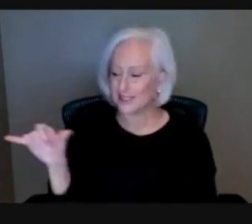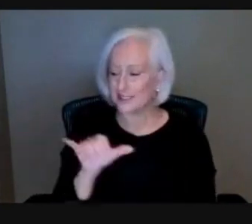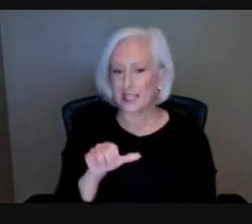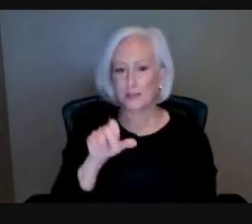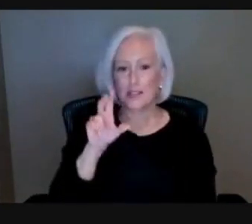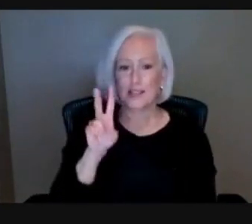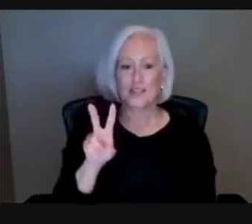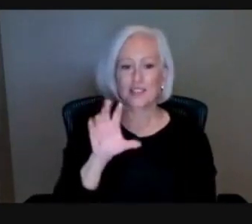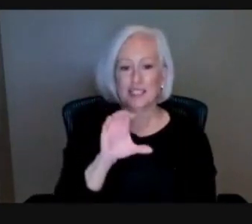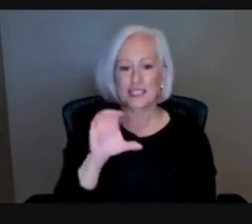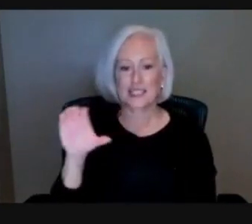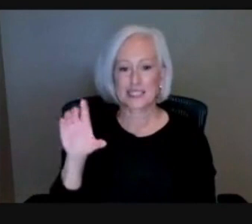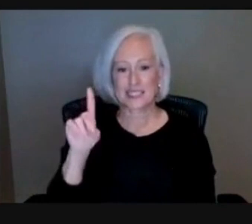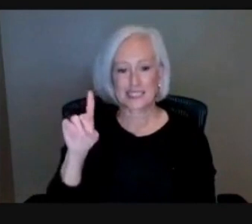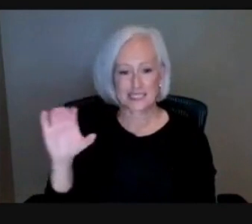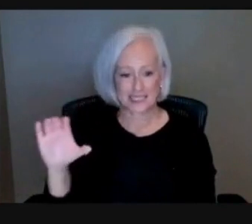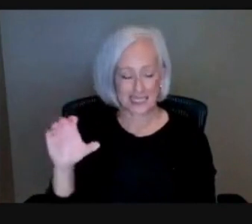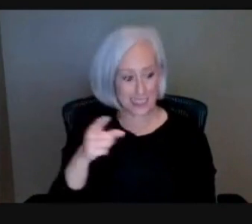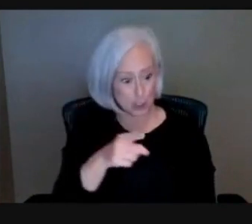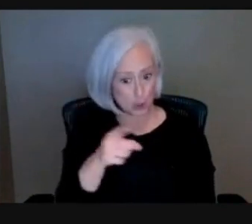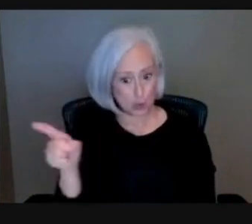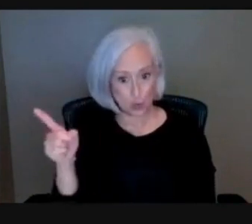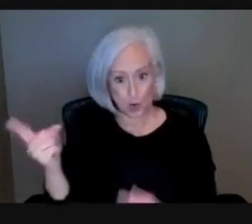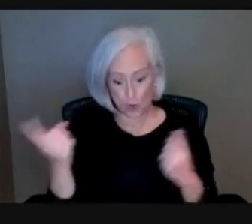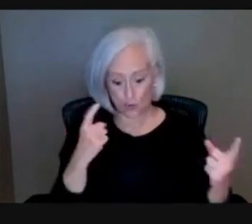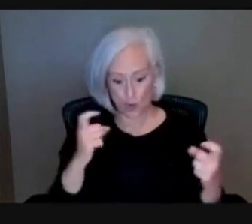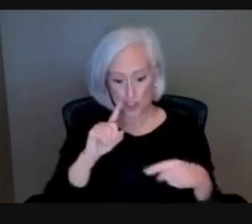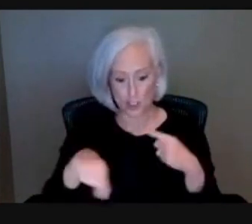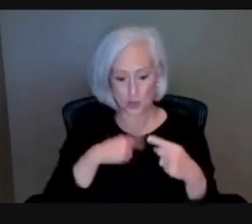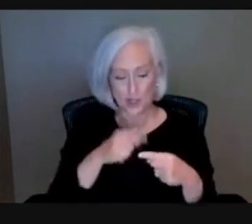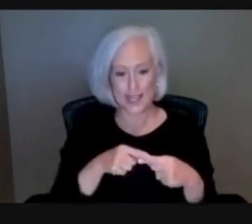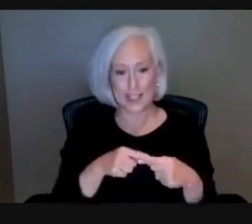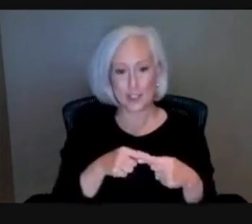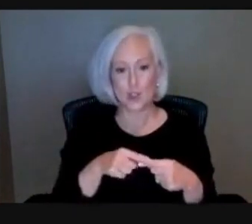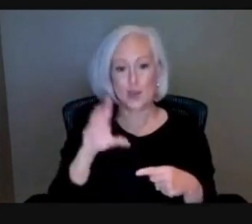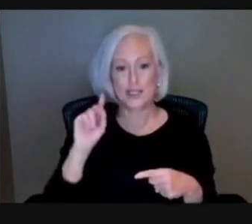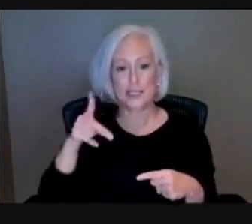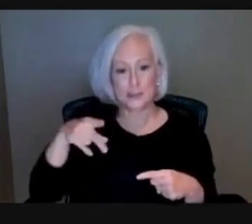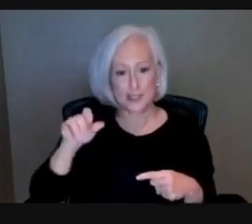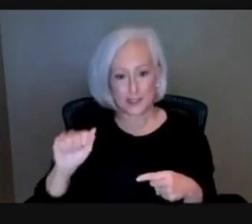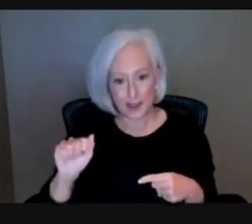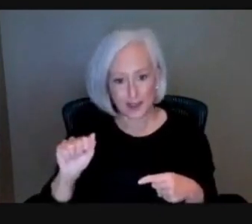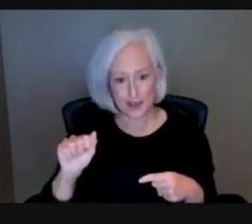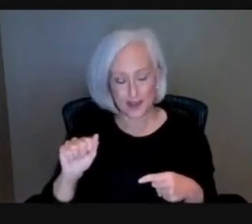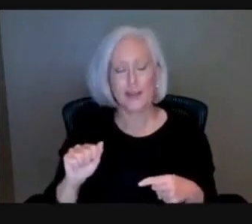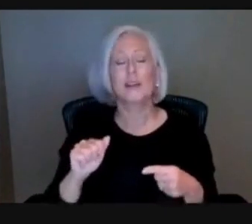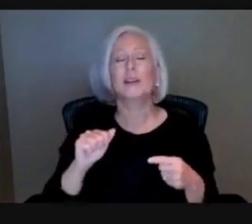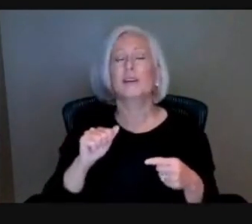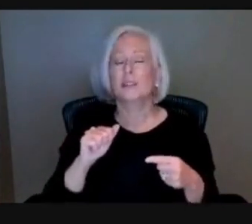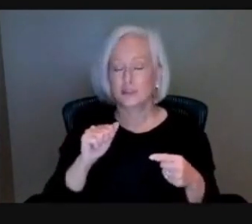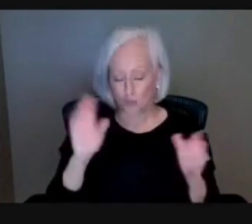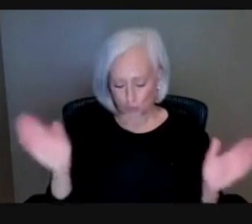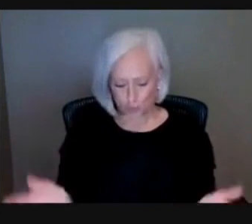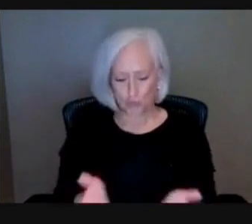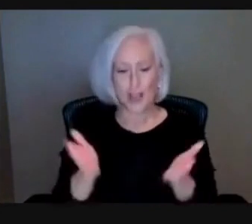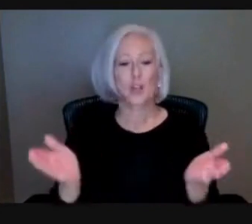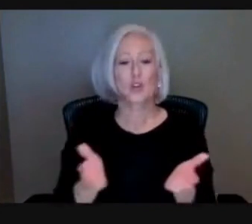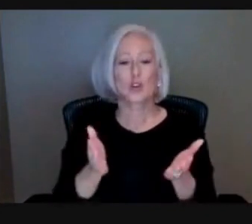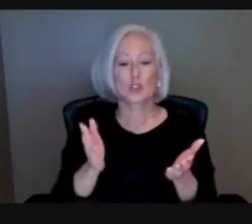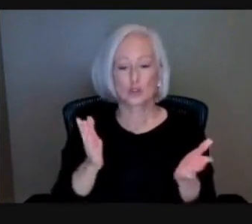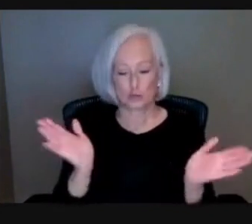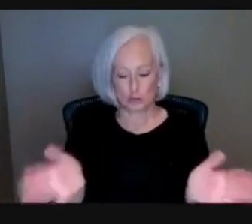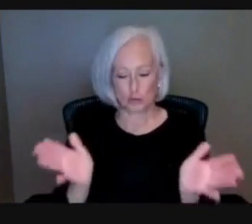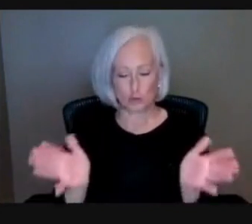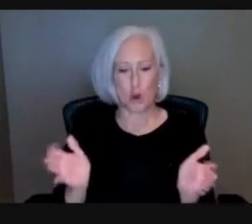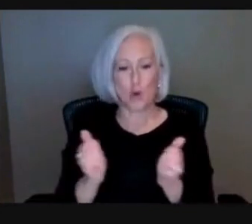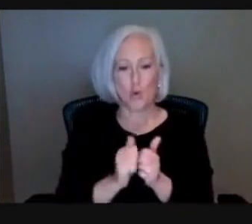VCCDC. If you have any questions about down payment assistance programs, I highly suggest that you speak with any of the representatives